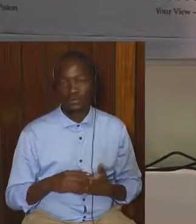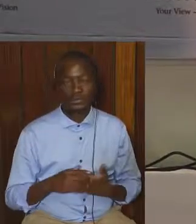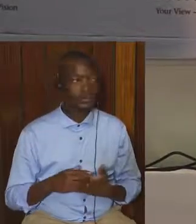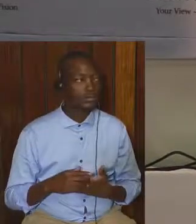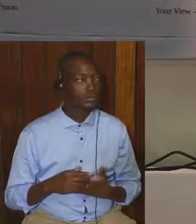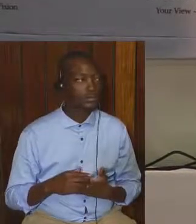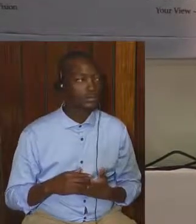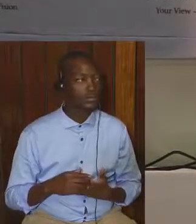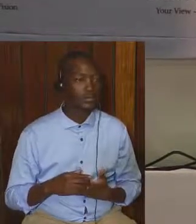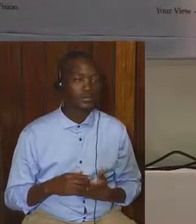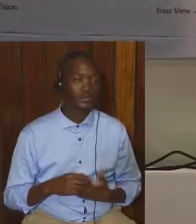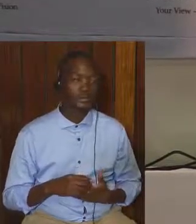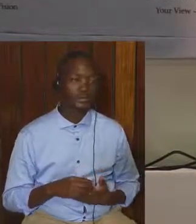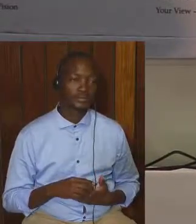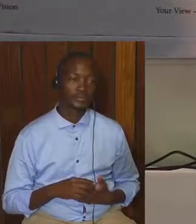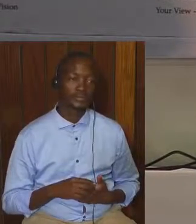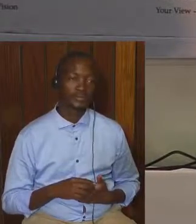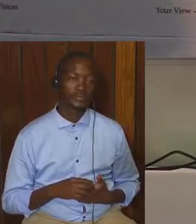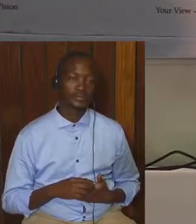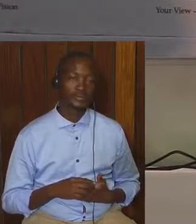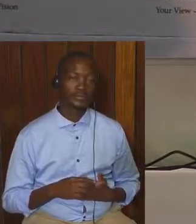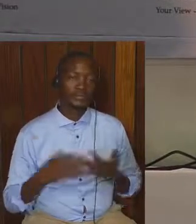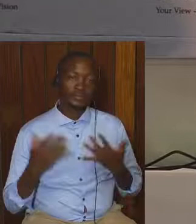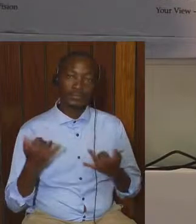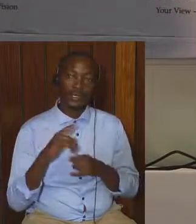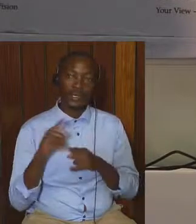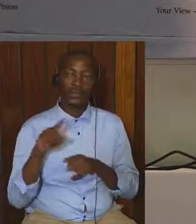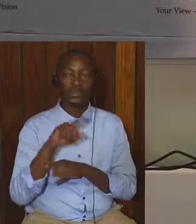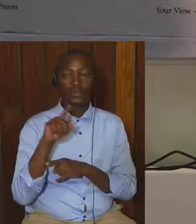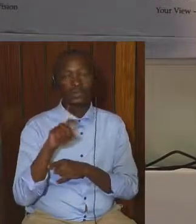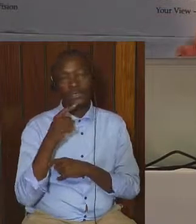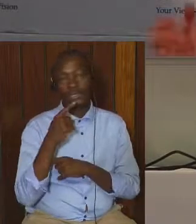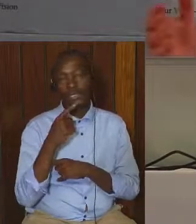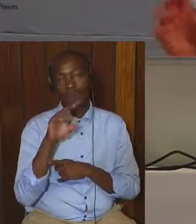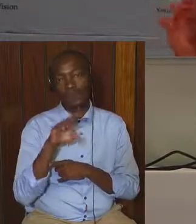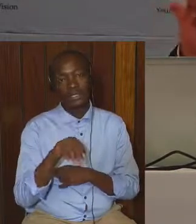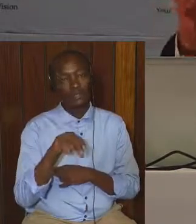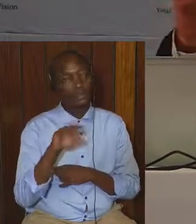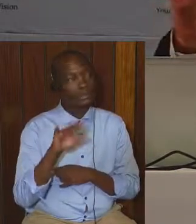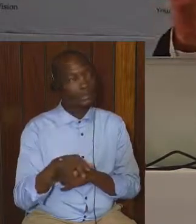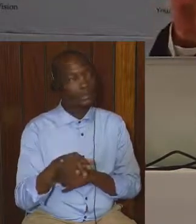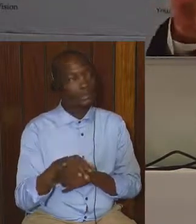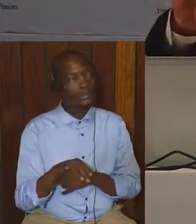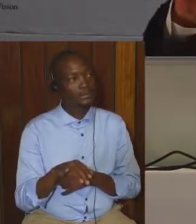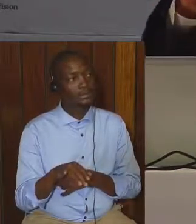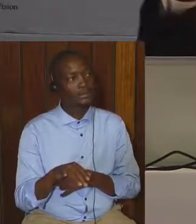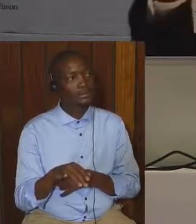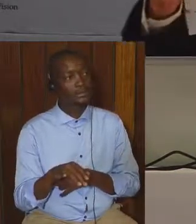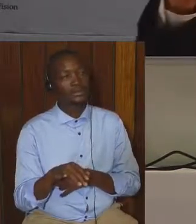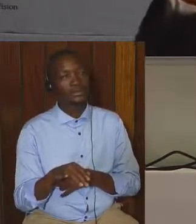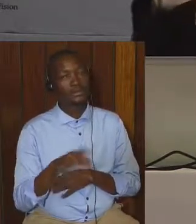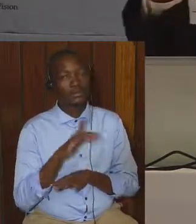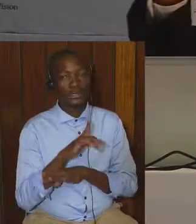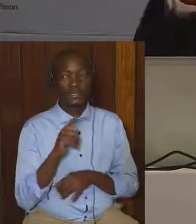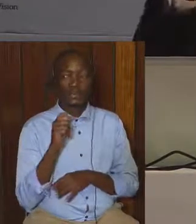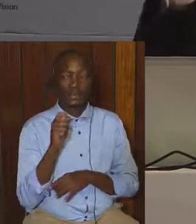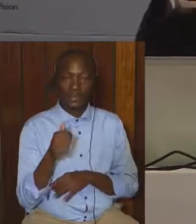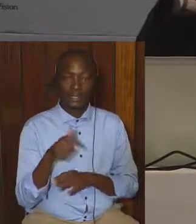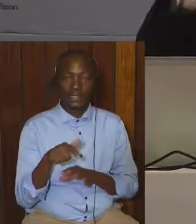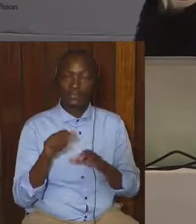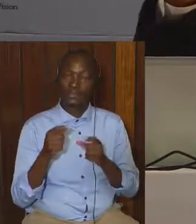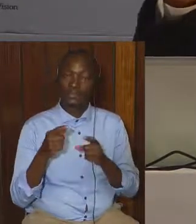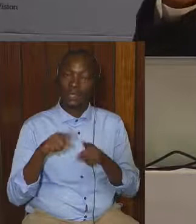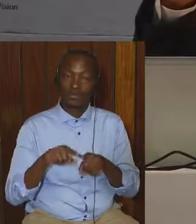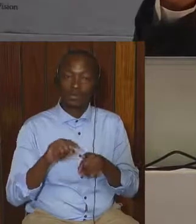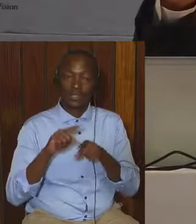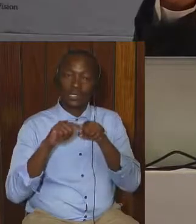rainfalls. So the question I'm asking is, you're saying that the payment has been agreed